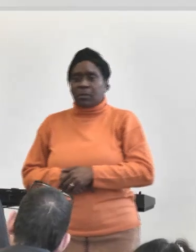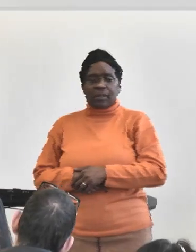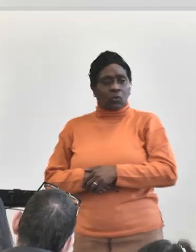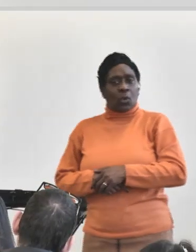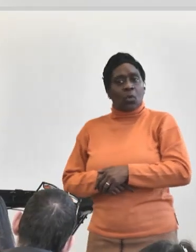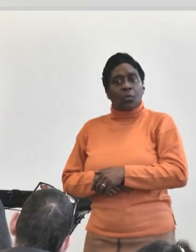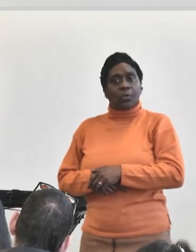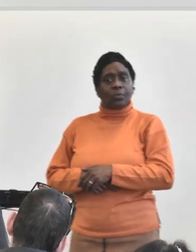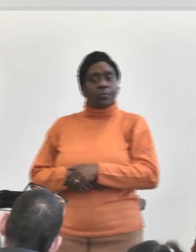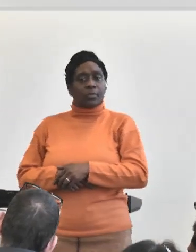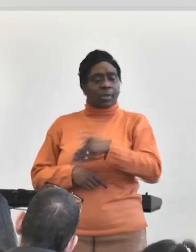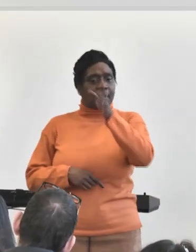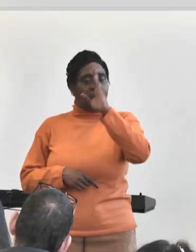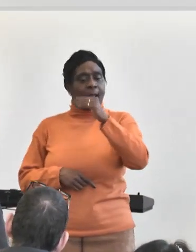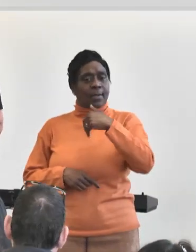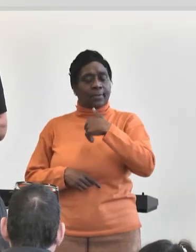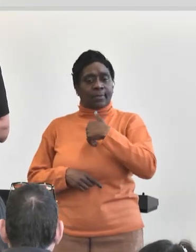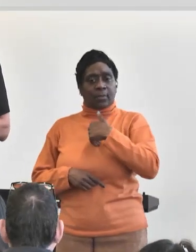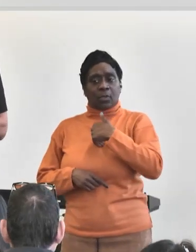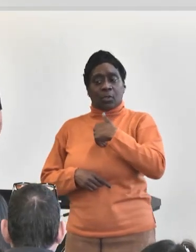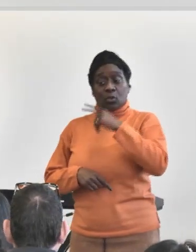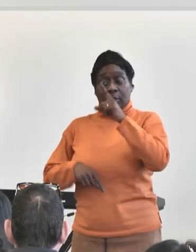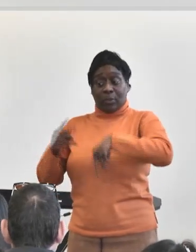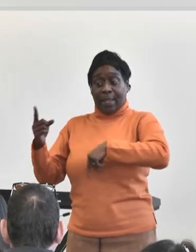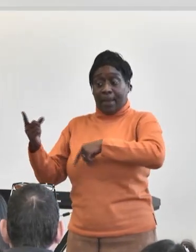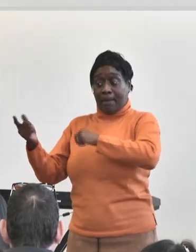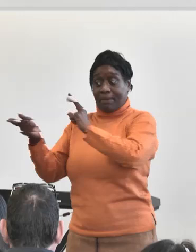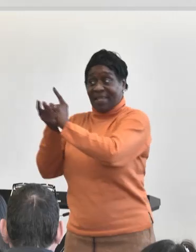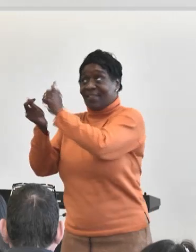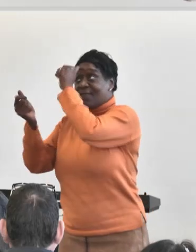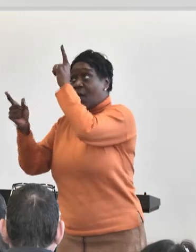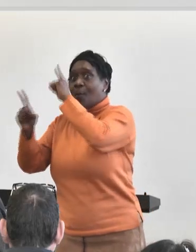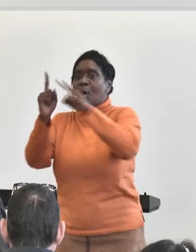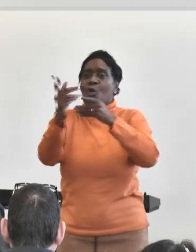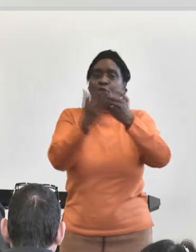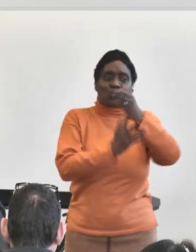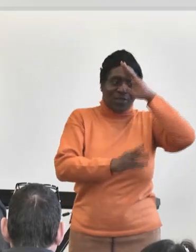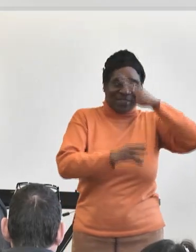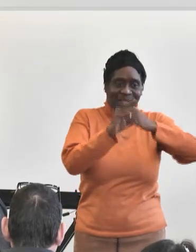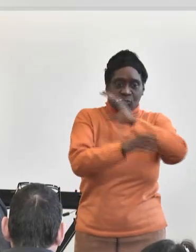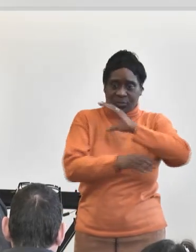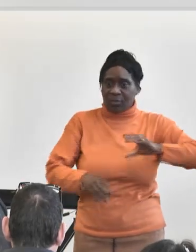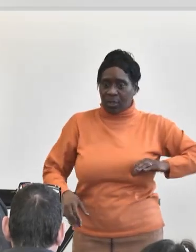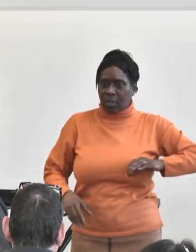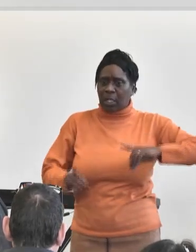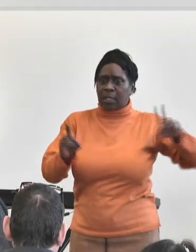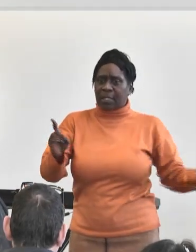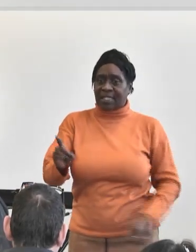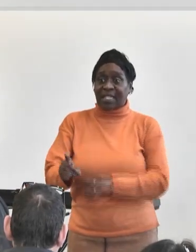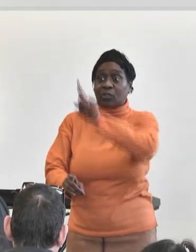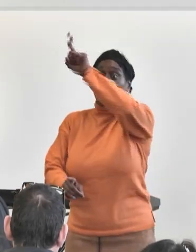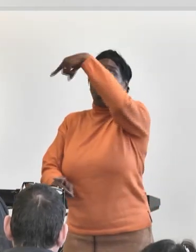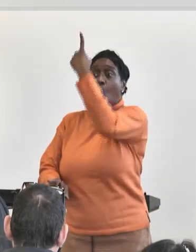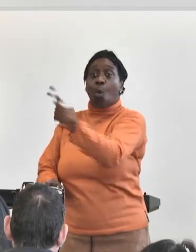exclusive. Y es exclusiva. He said, no one comes to the Father but by me. Y dice, nadie viene al Padre sino por mí. The disciples said, he's the